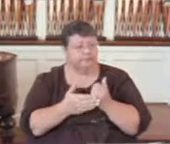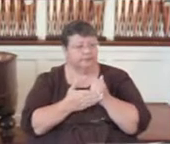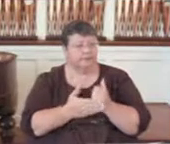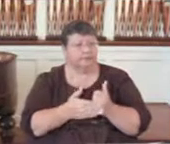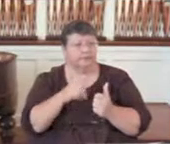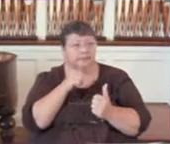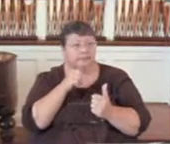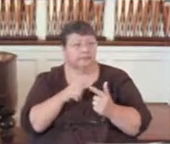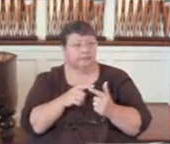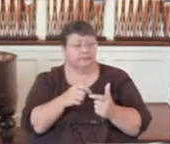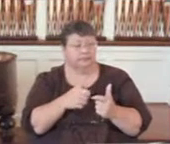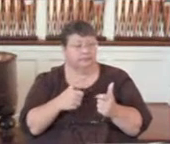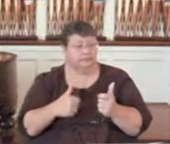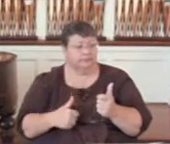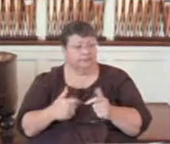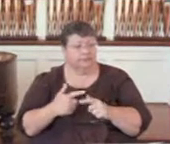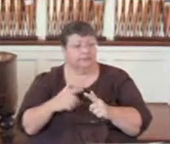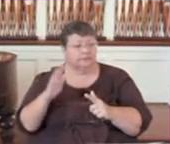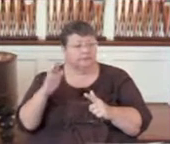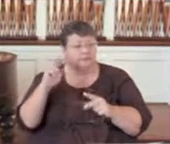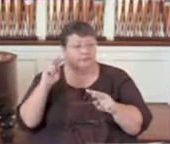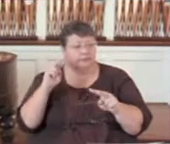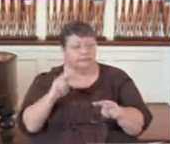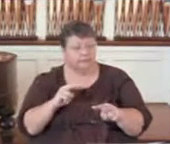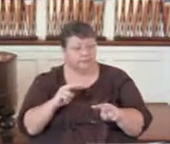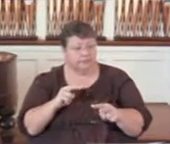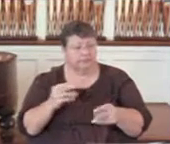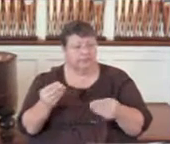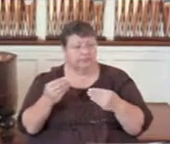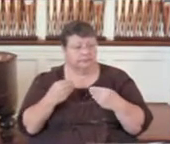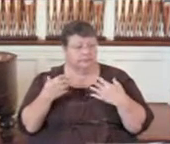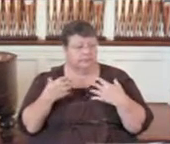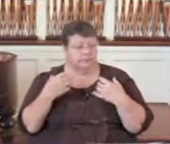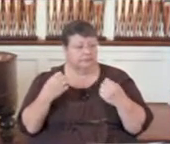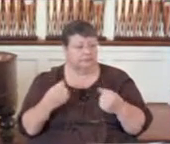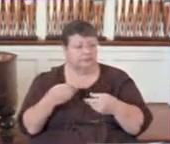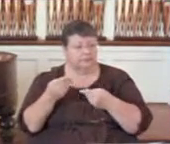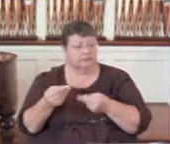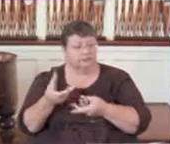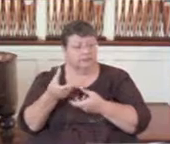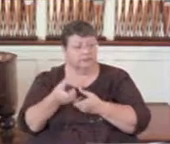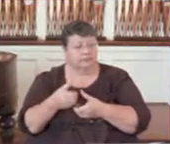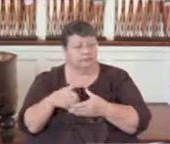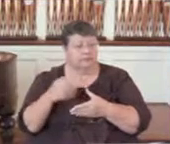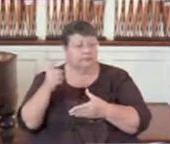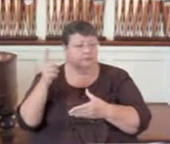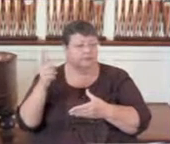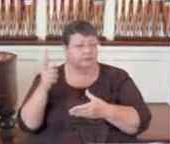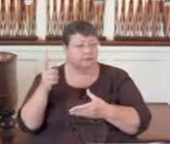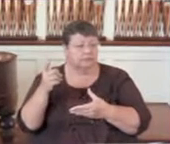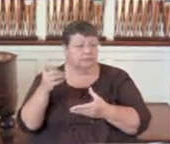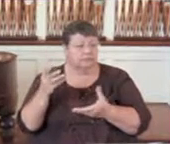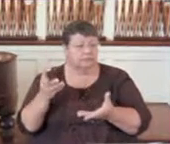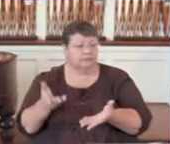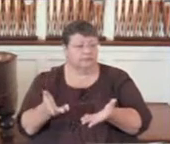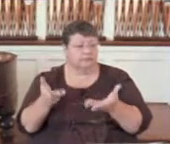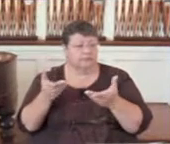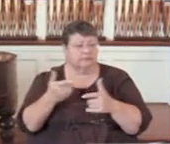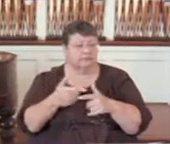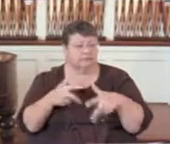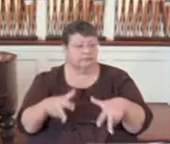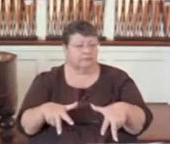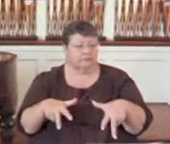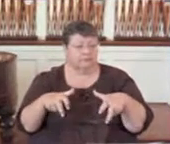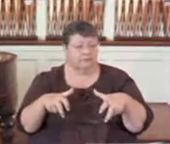us not to shrink from your gaze. Give us the courage to put our trust in you. Raise